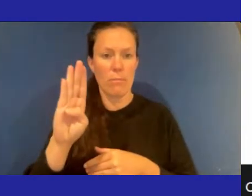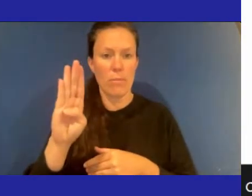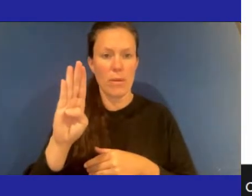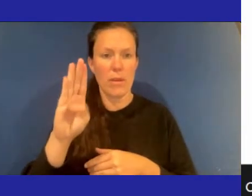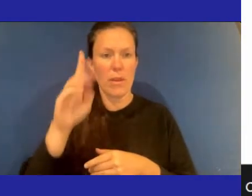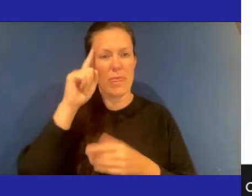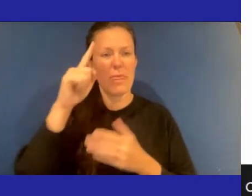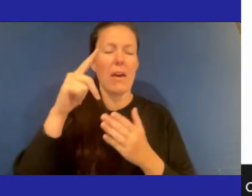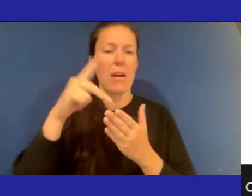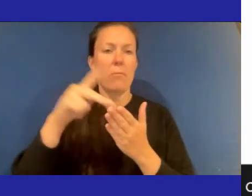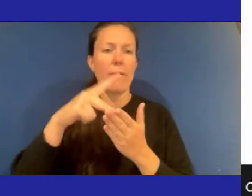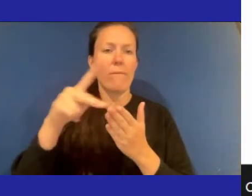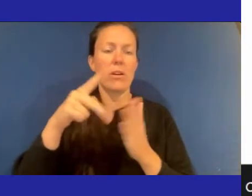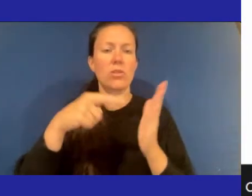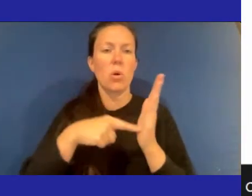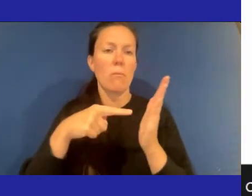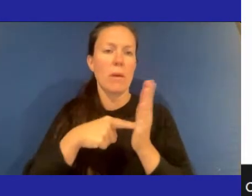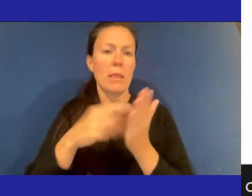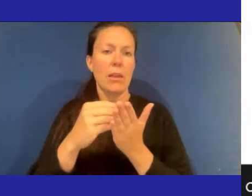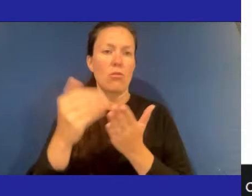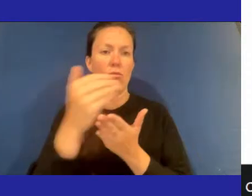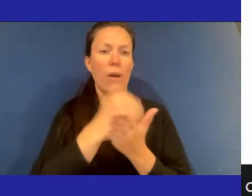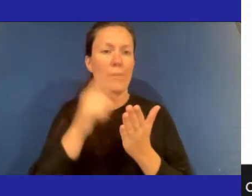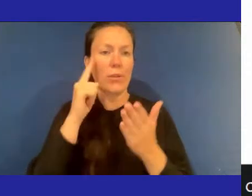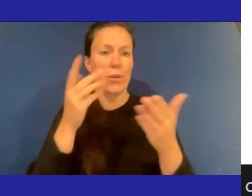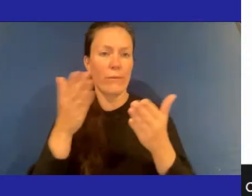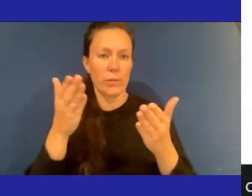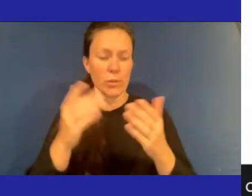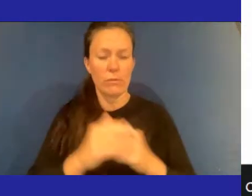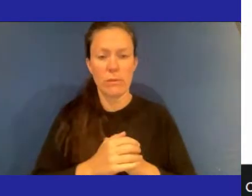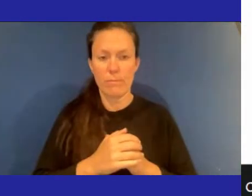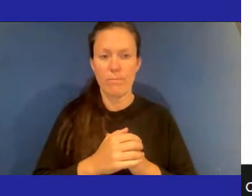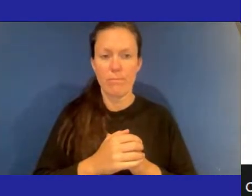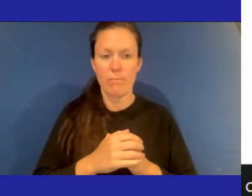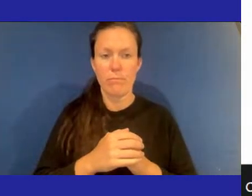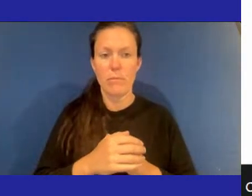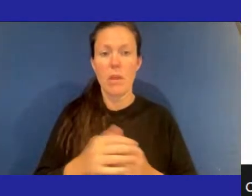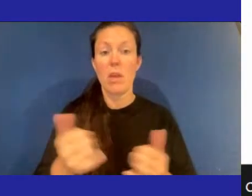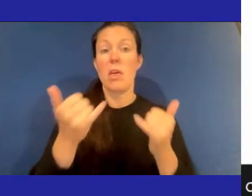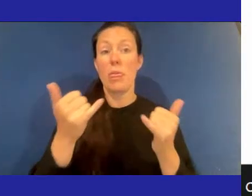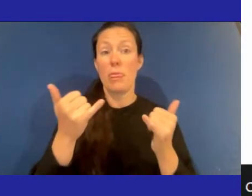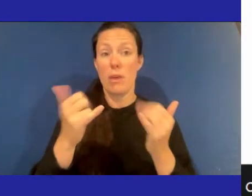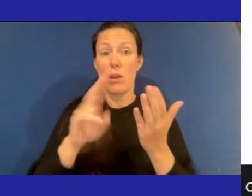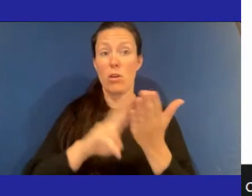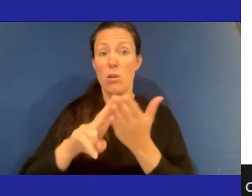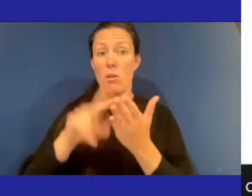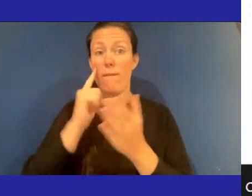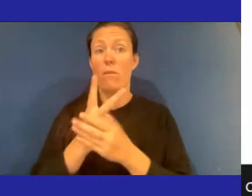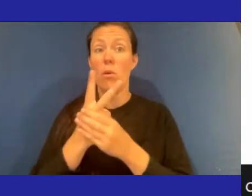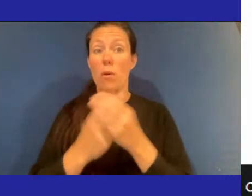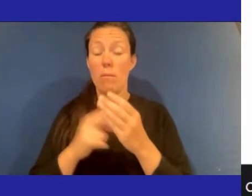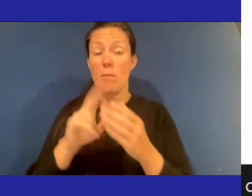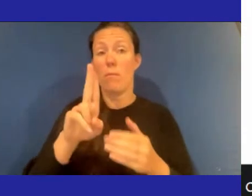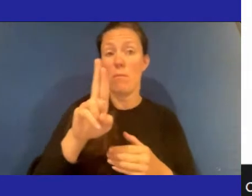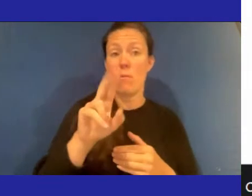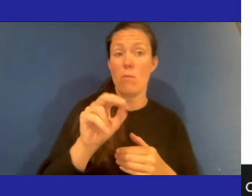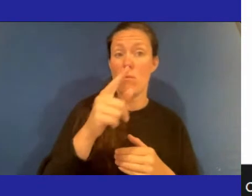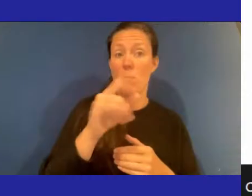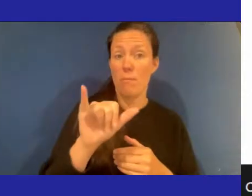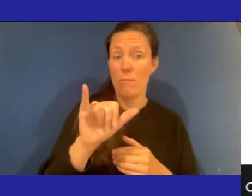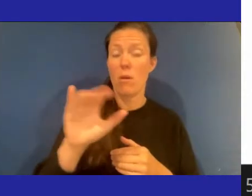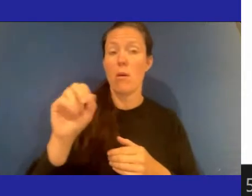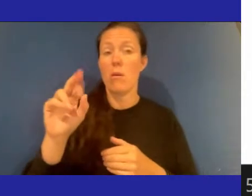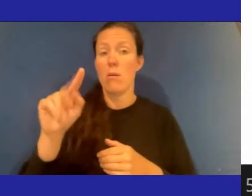billing revenue for the services. The existing subcontracts for both urology and orthopedics are